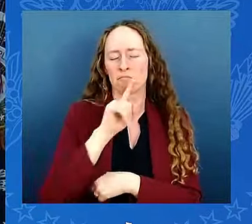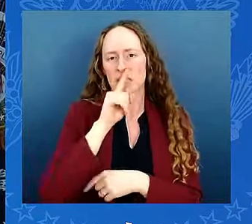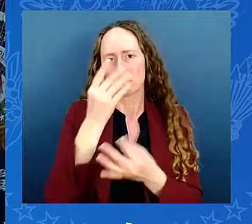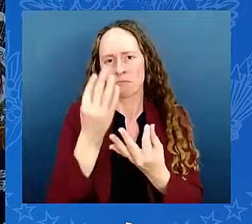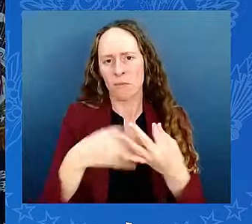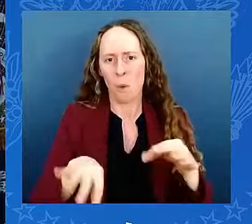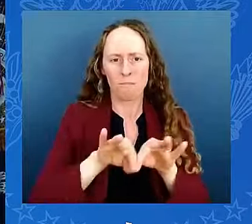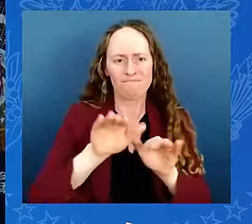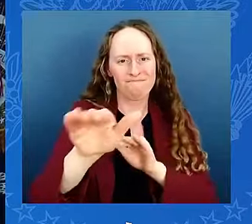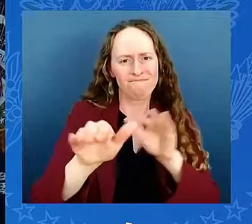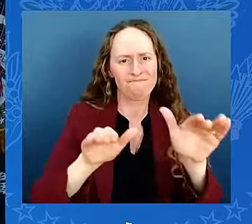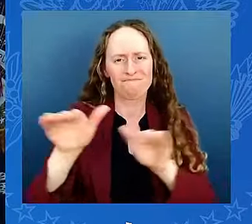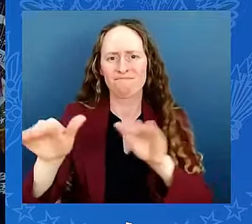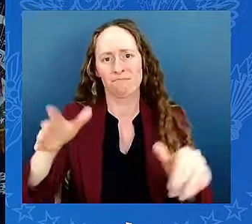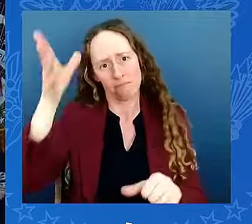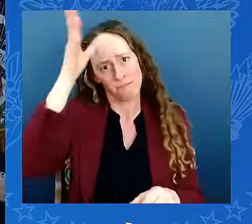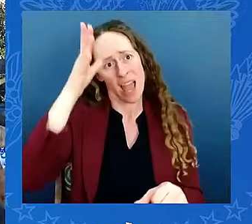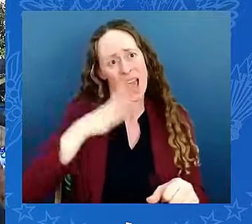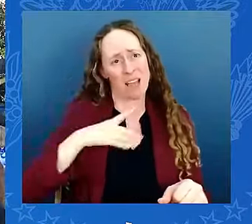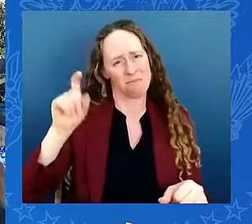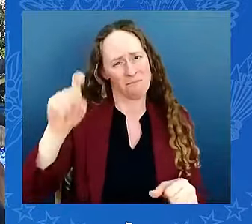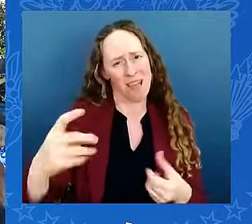Chimigwich.